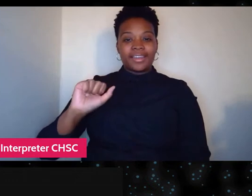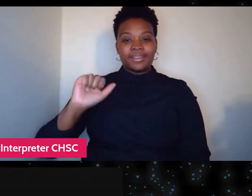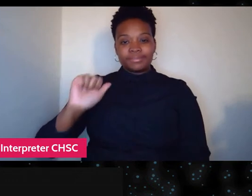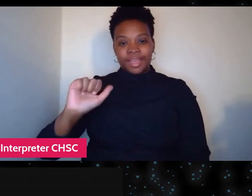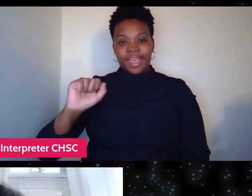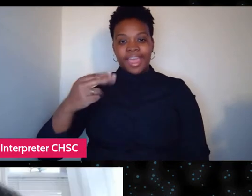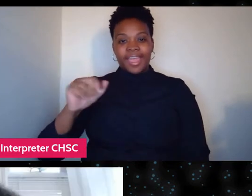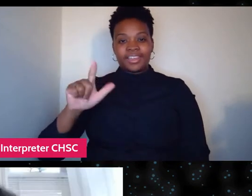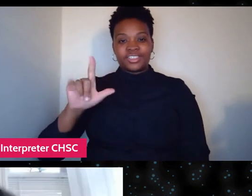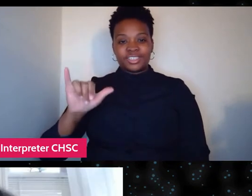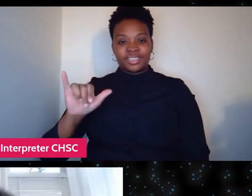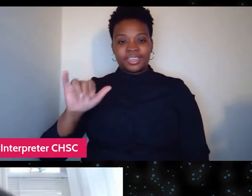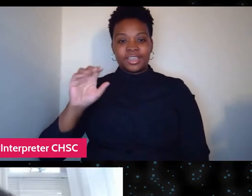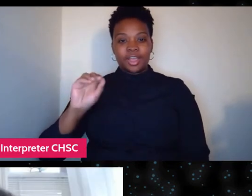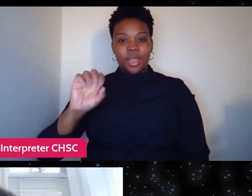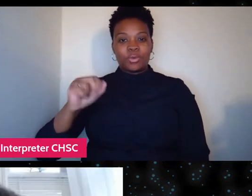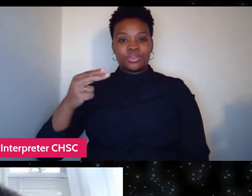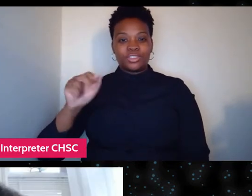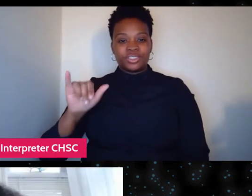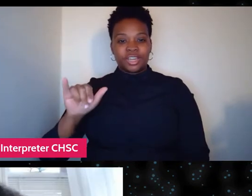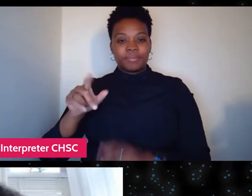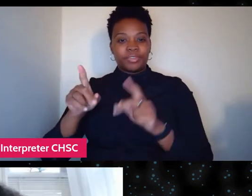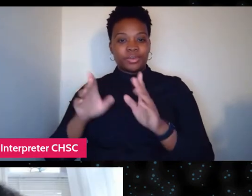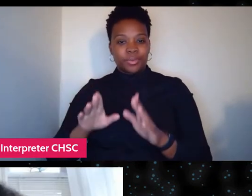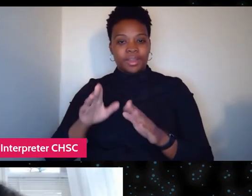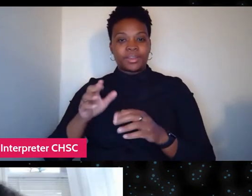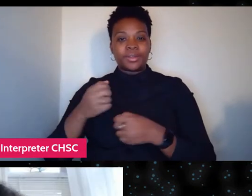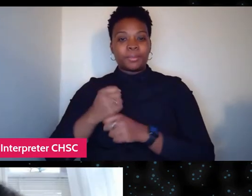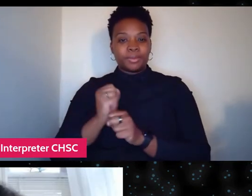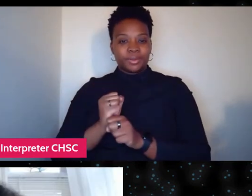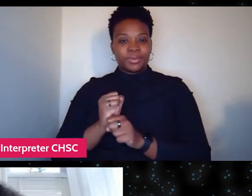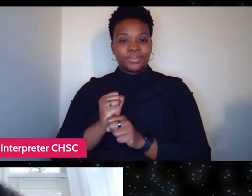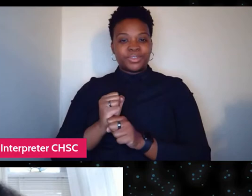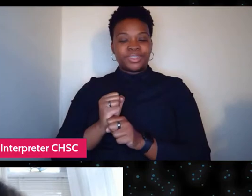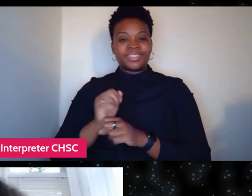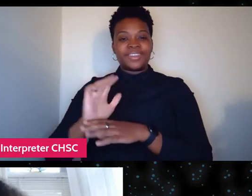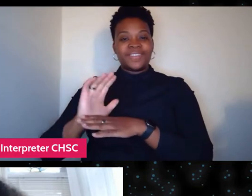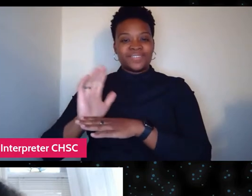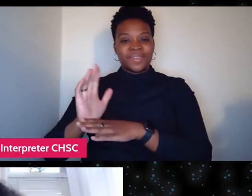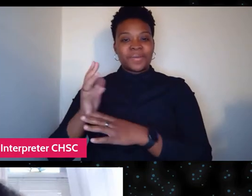producer, and cinematographer of the documentary Unapologetic.